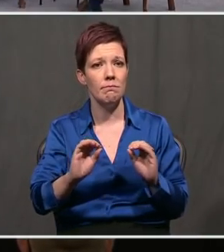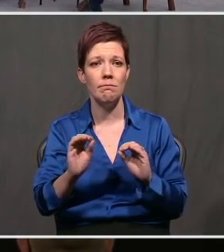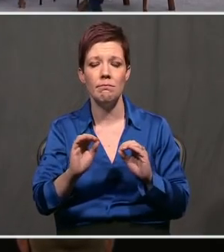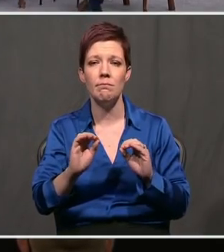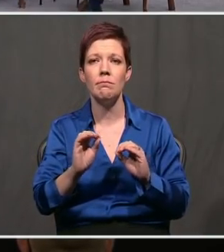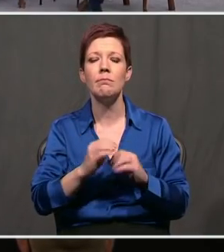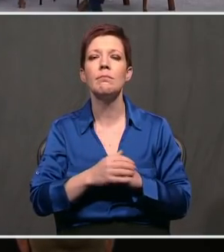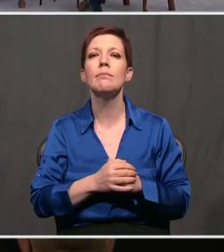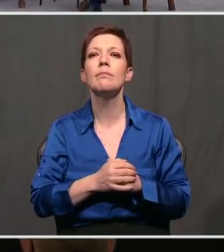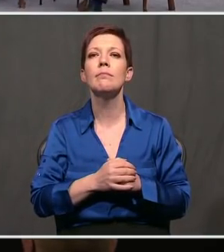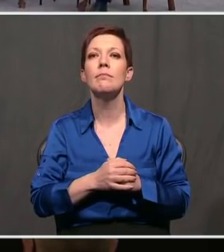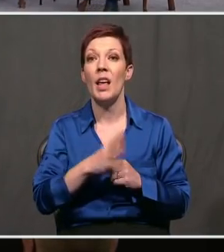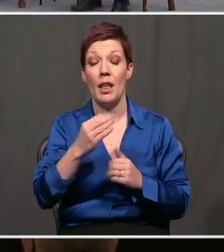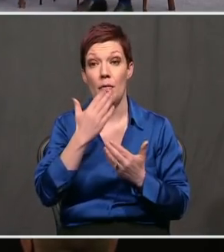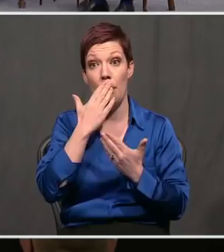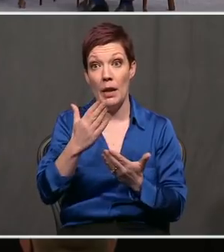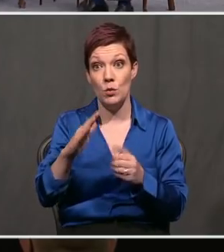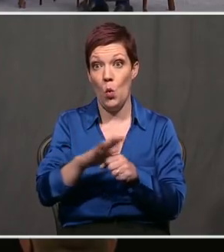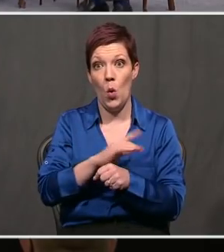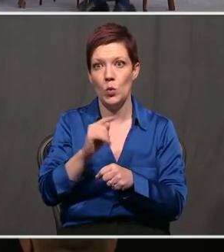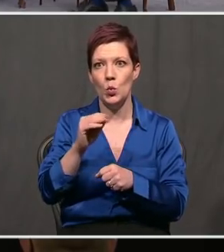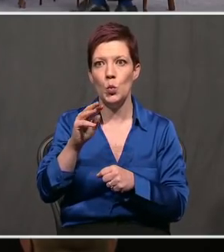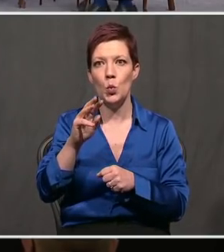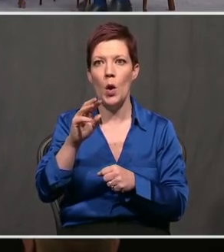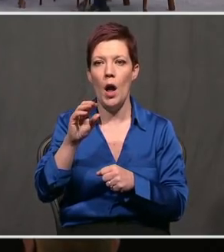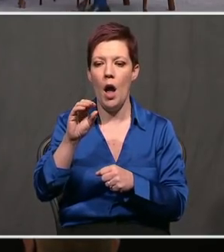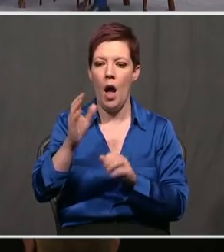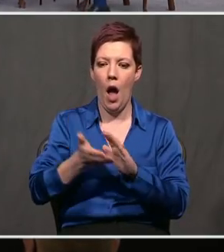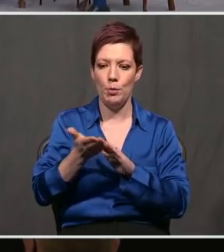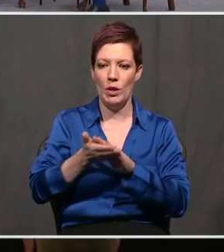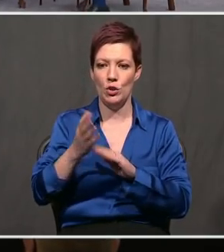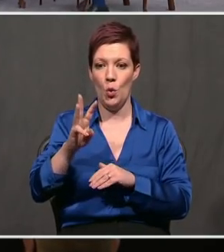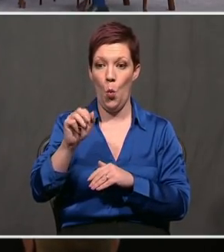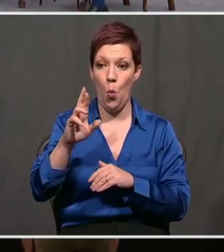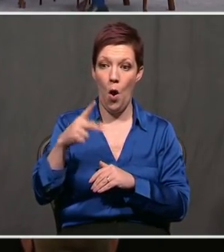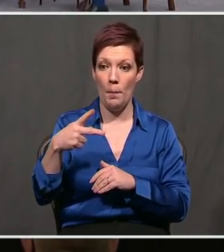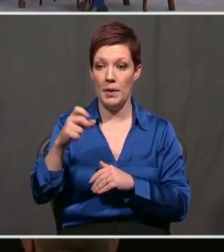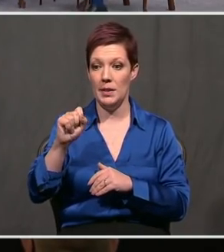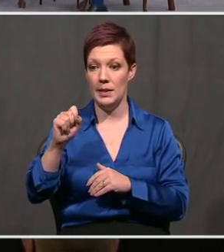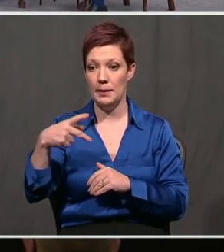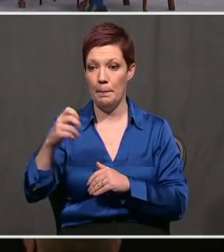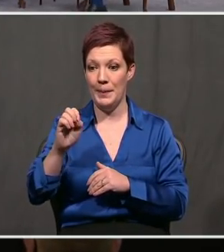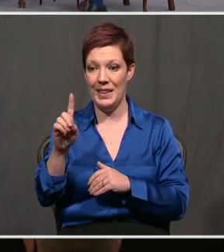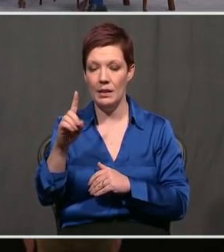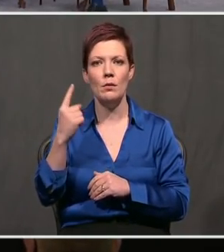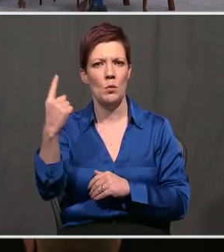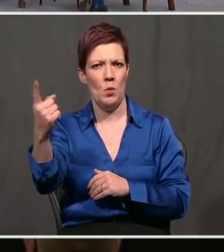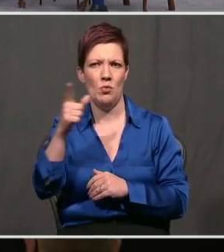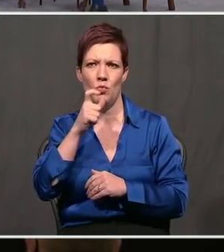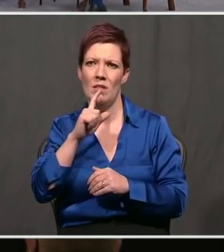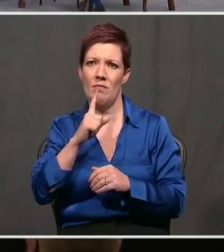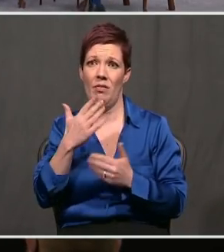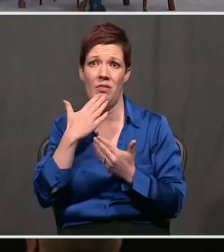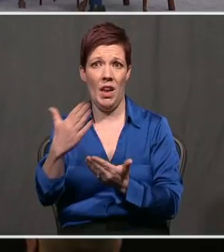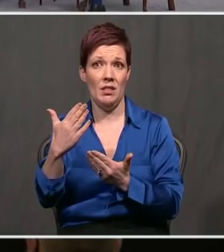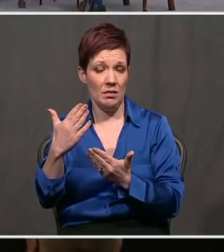large part, or thanks in total part, to Operation Warp Speed and what y'all have done here. So thank you for doing that. Thank you. Governor Lee?